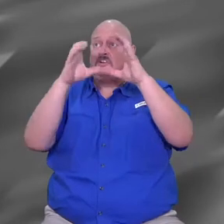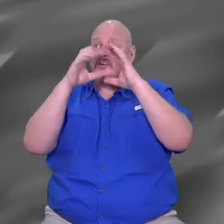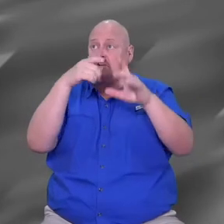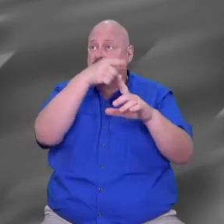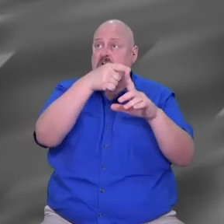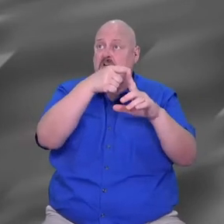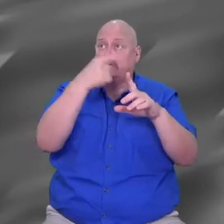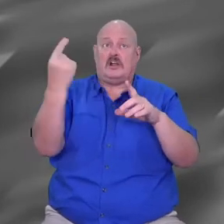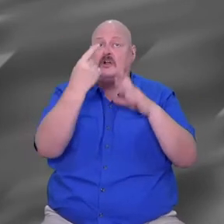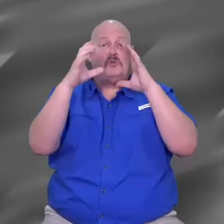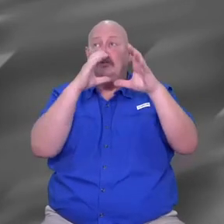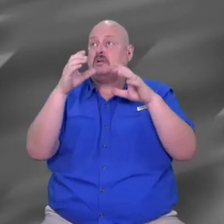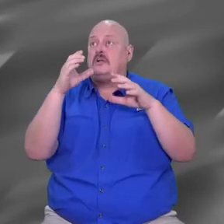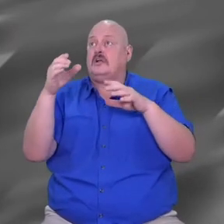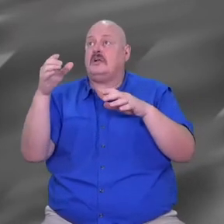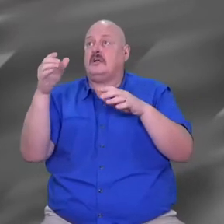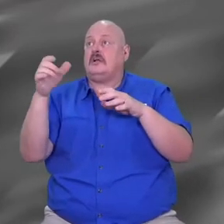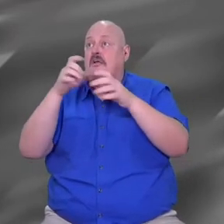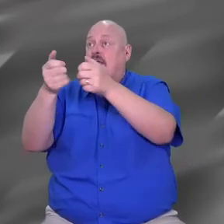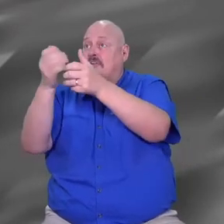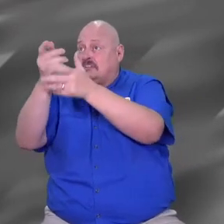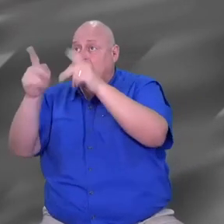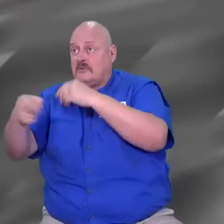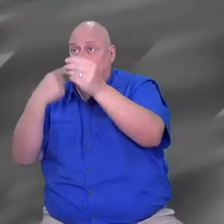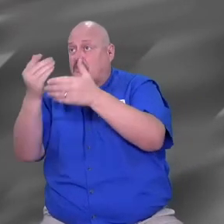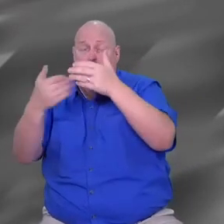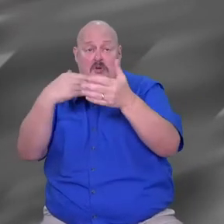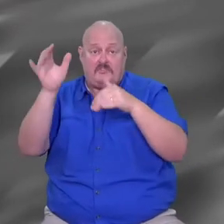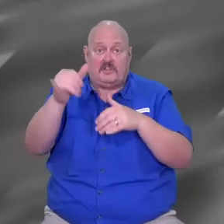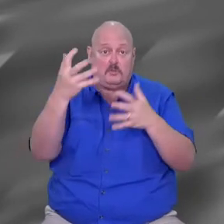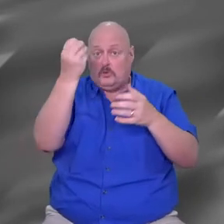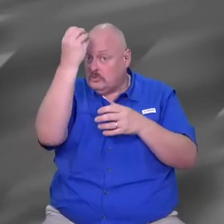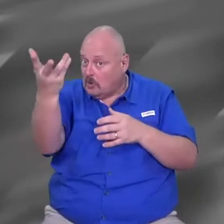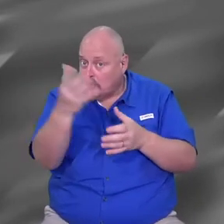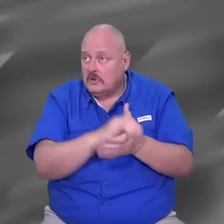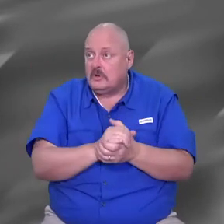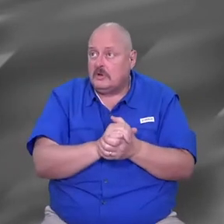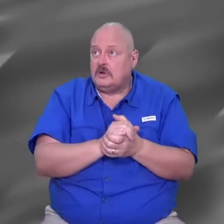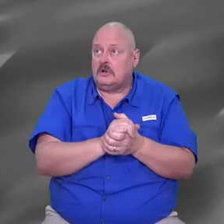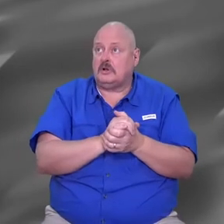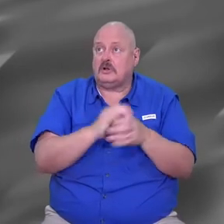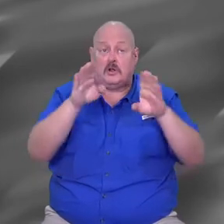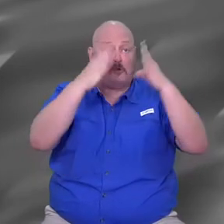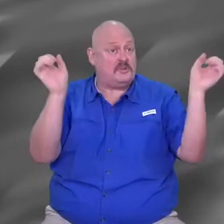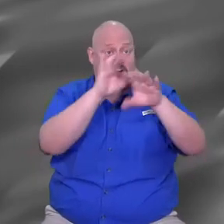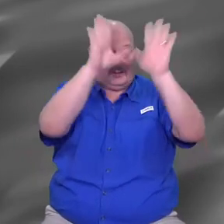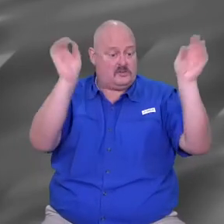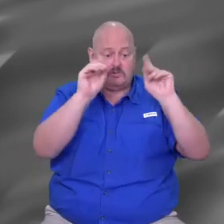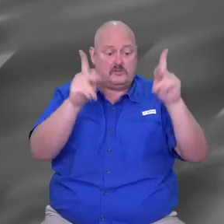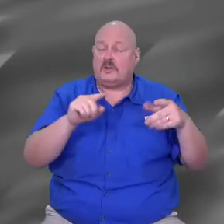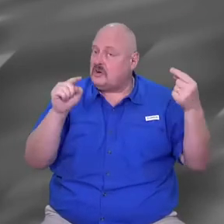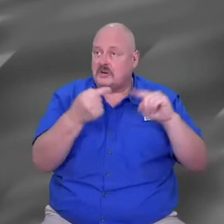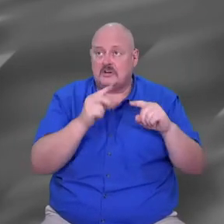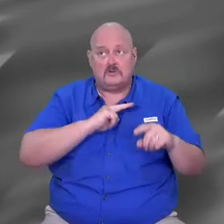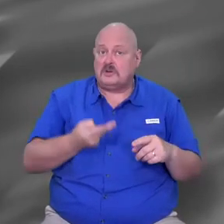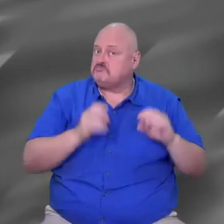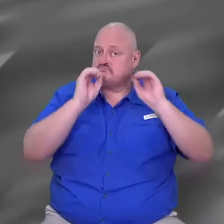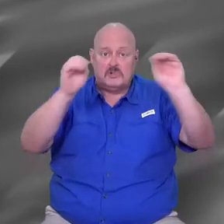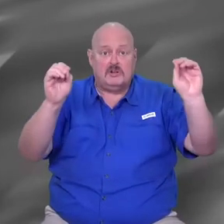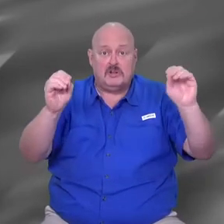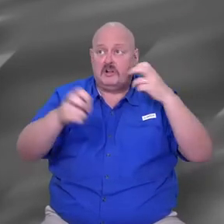And she always comes to me and says, by the way, I'm going to text so-and-so about whatever it may be. Just want you to know, completely open, transparent. Nobody's hurt. Nobody's upset.